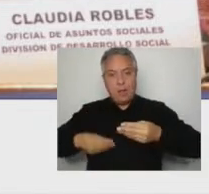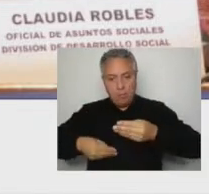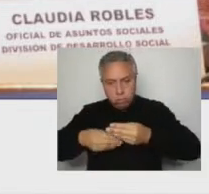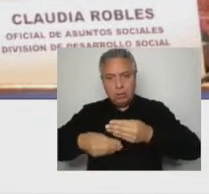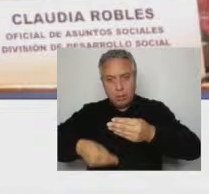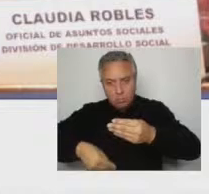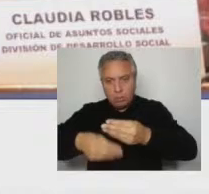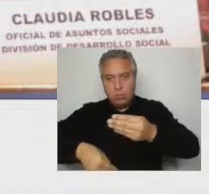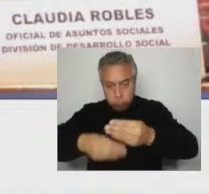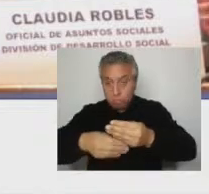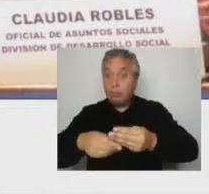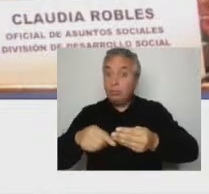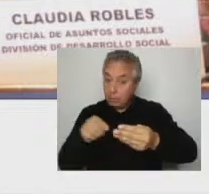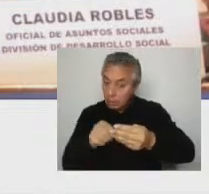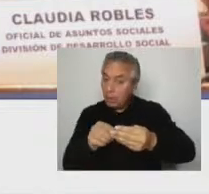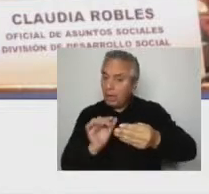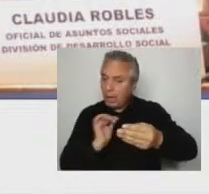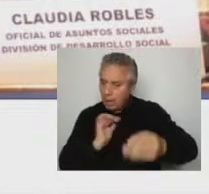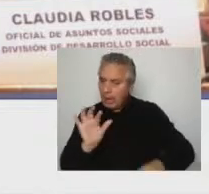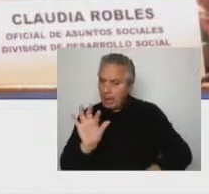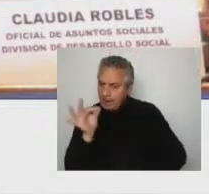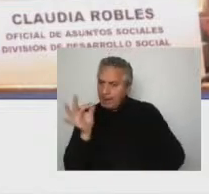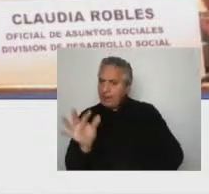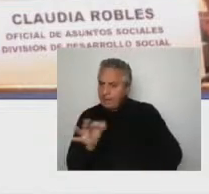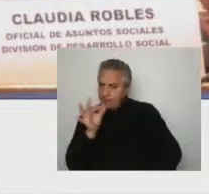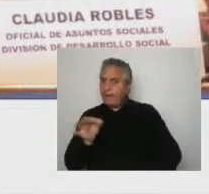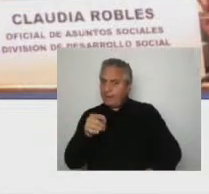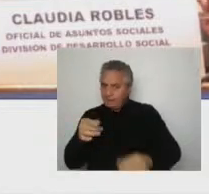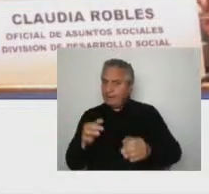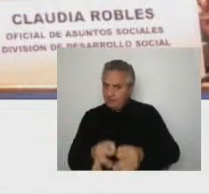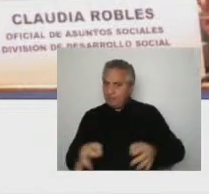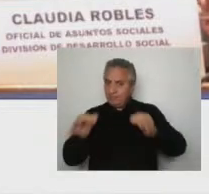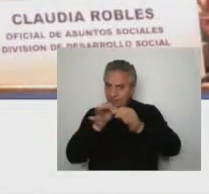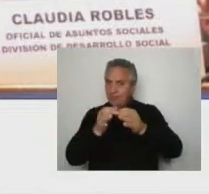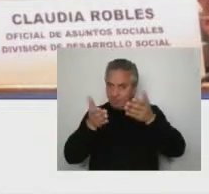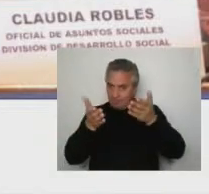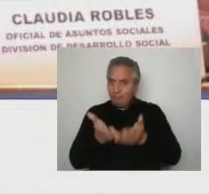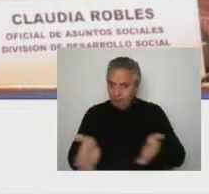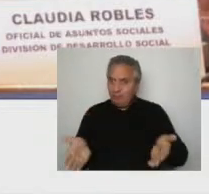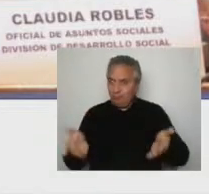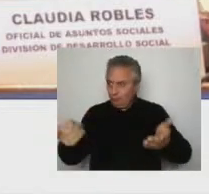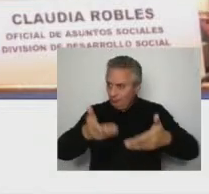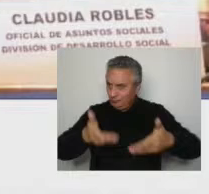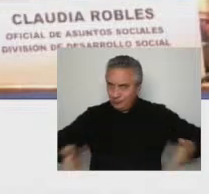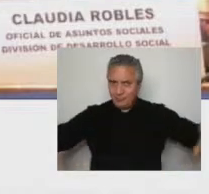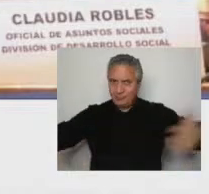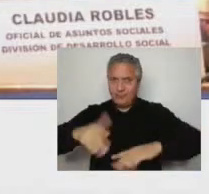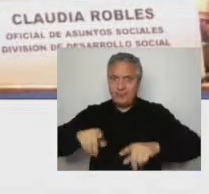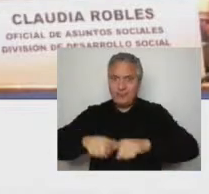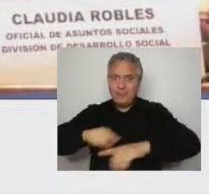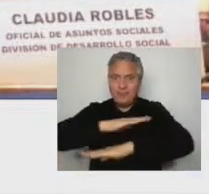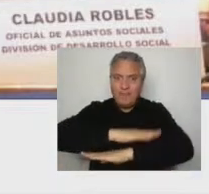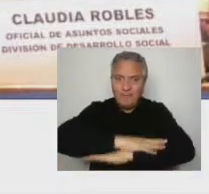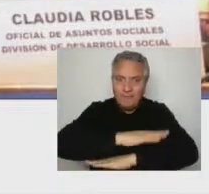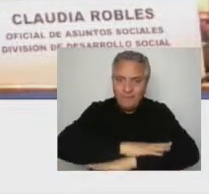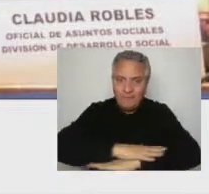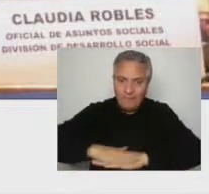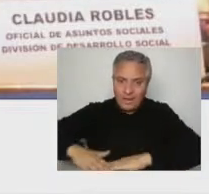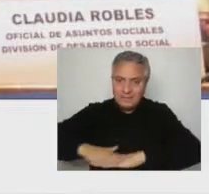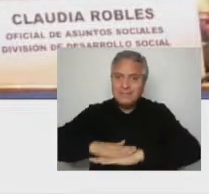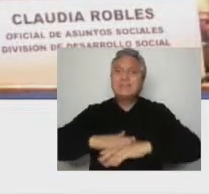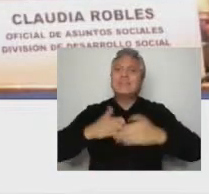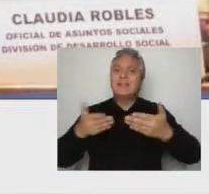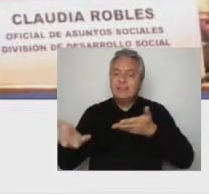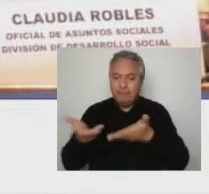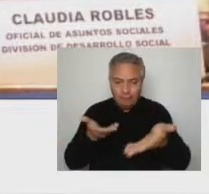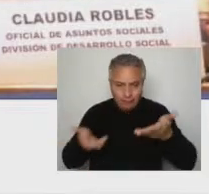find an accumulation of relevant evidence that enables us to set the foundations for the social dialogue in these terms and to